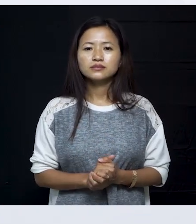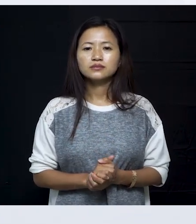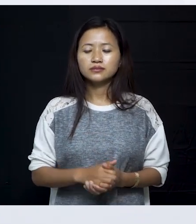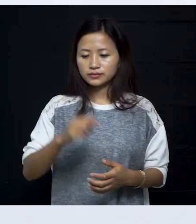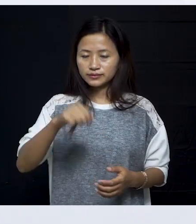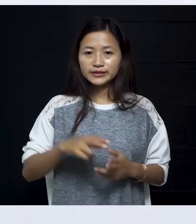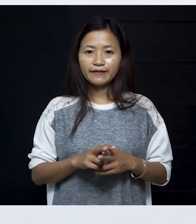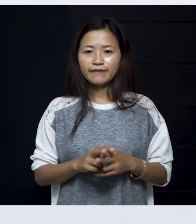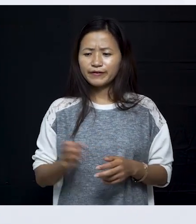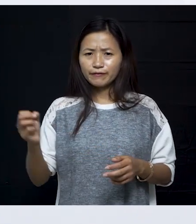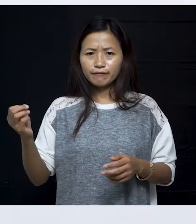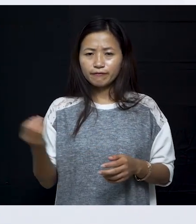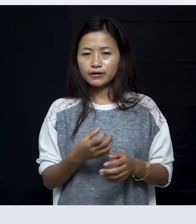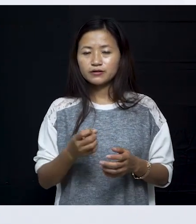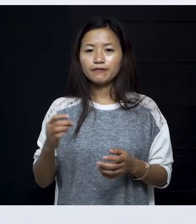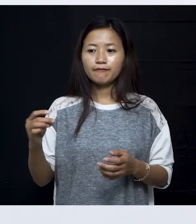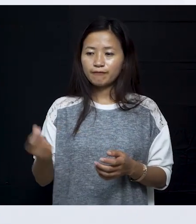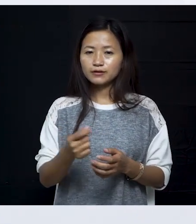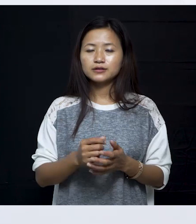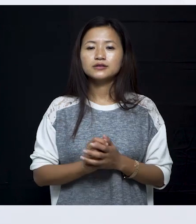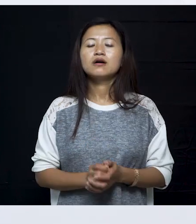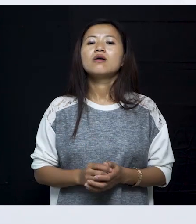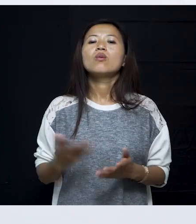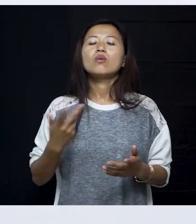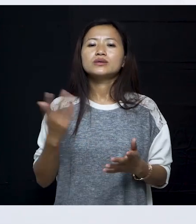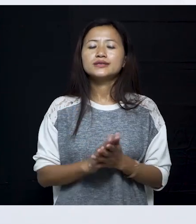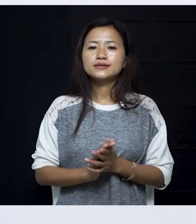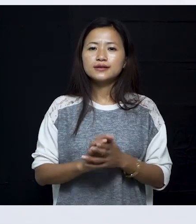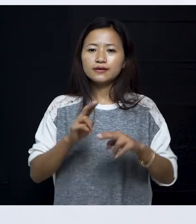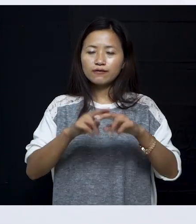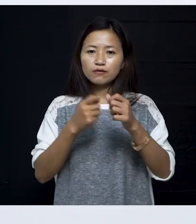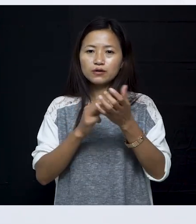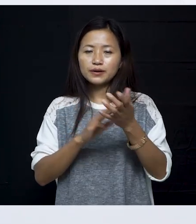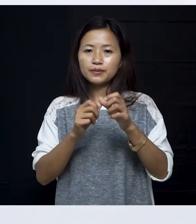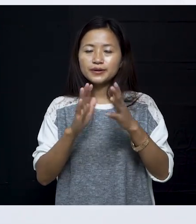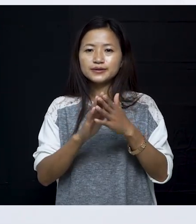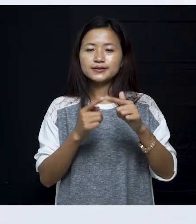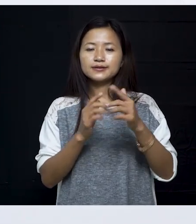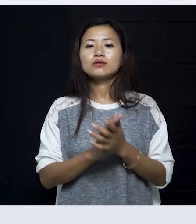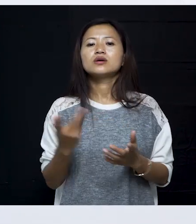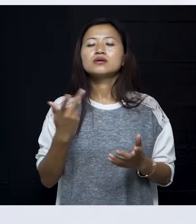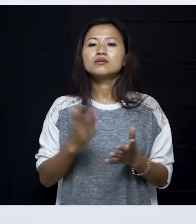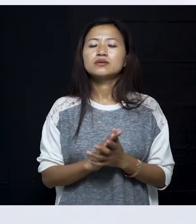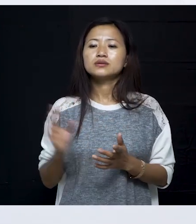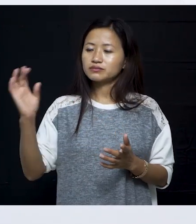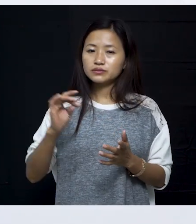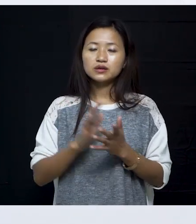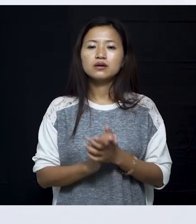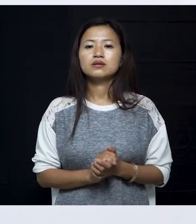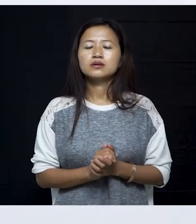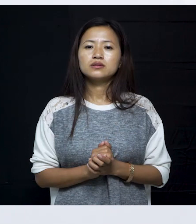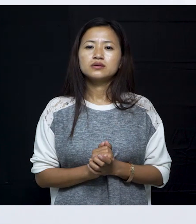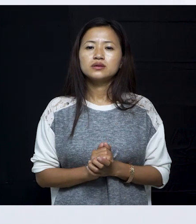So now very quickly, let's try to find out what is the format of in fact, let's try to revise what is the format of